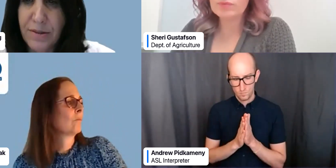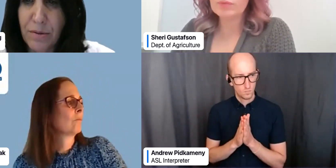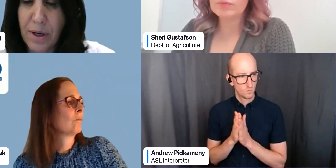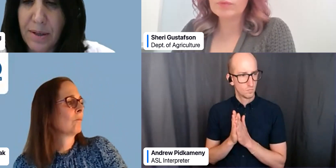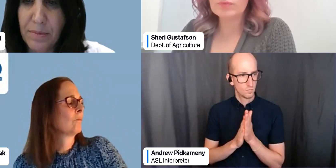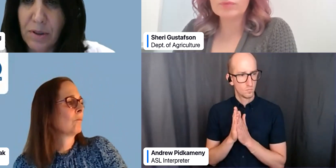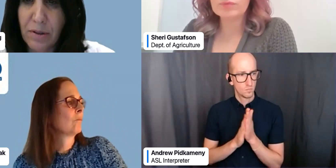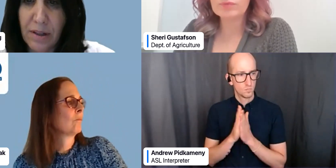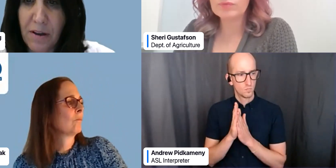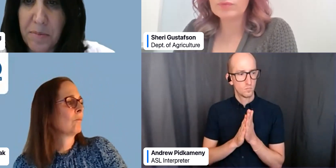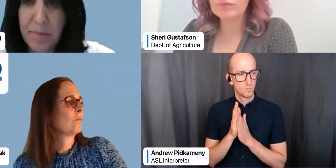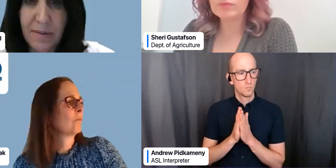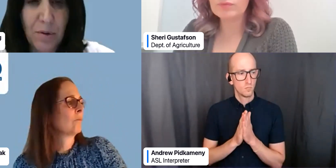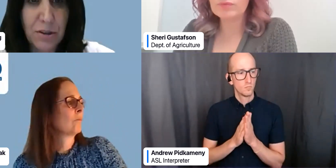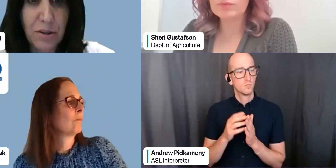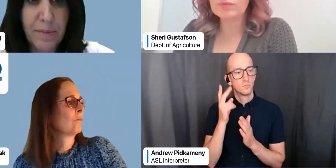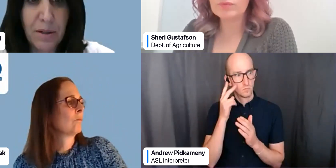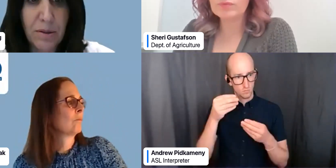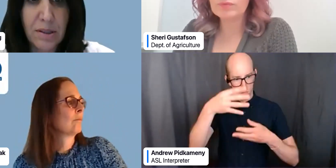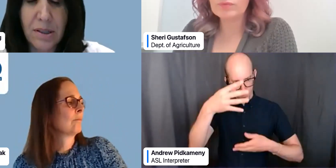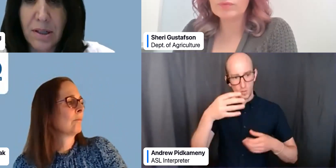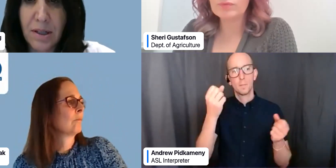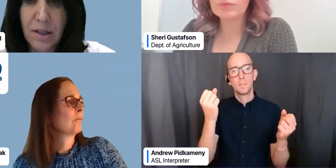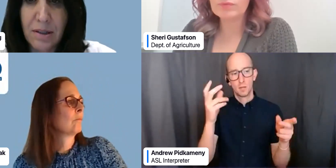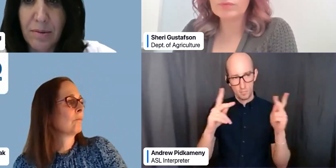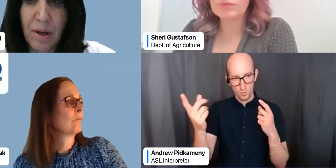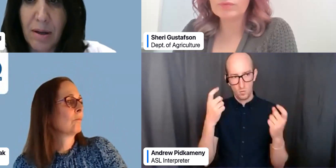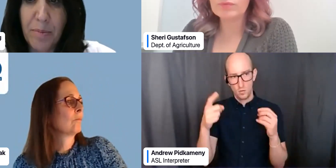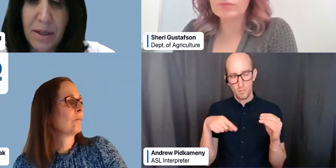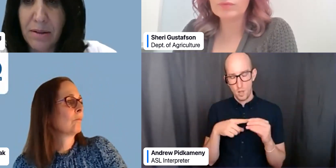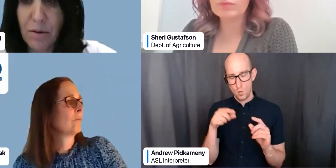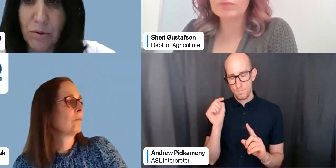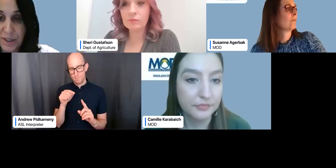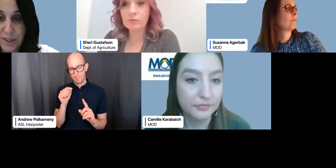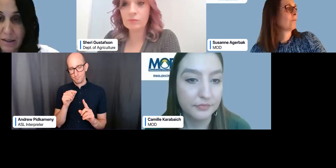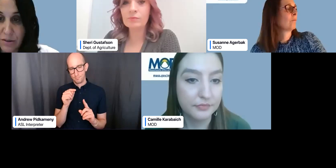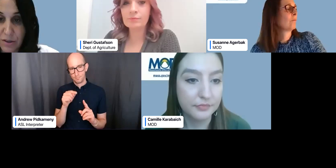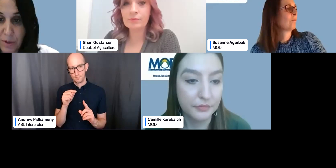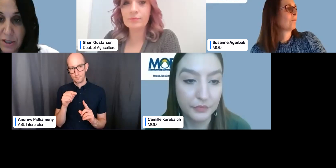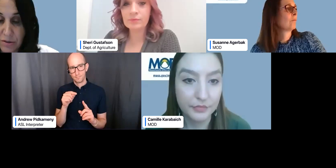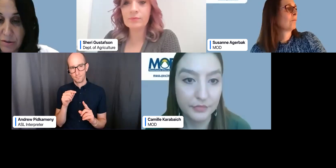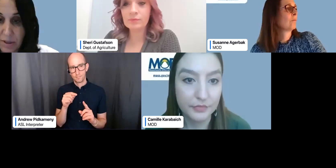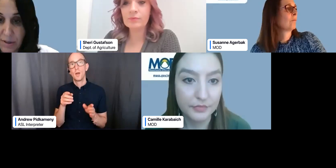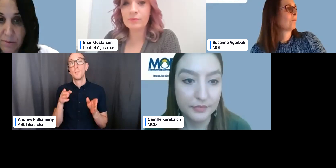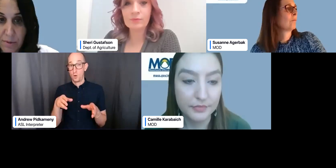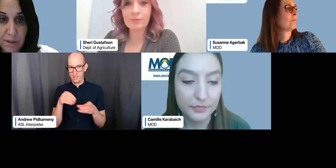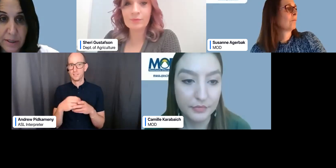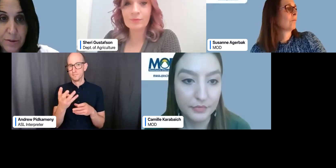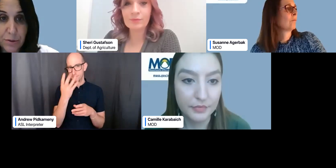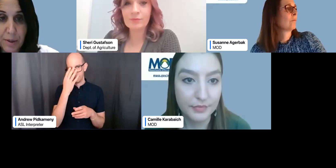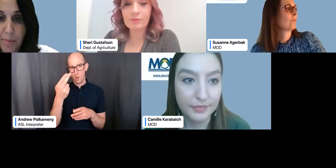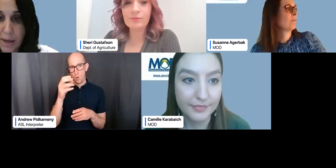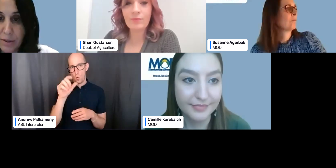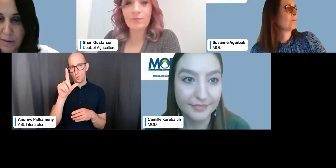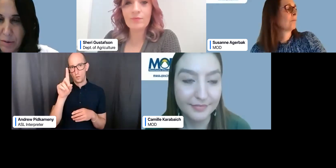All right, so I'm looking, a lot of people have questions about this being in the holding cell situation. So I think we really need